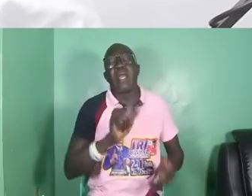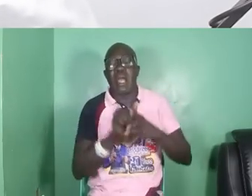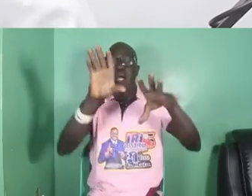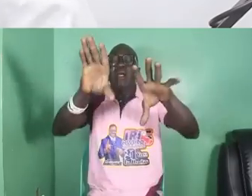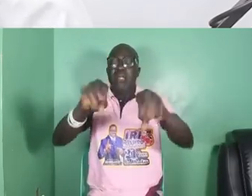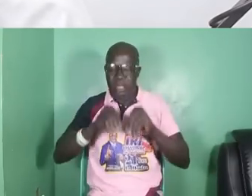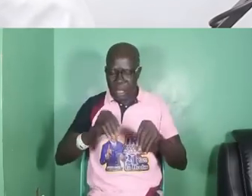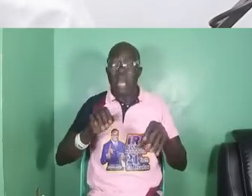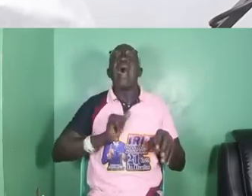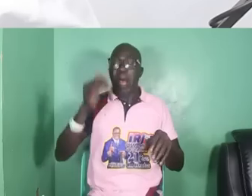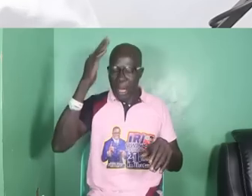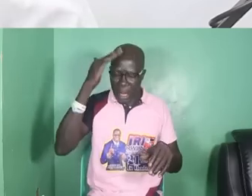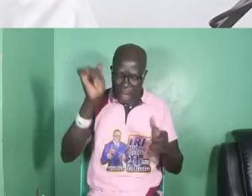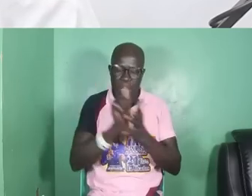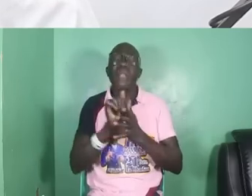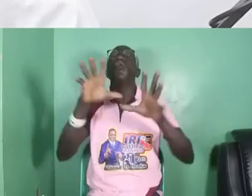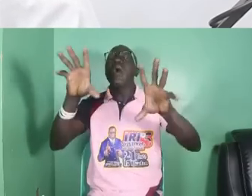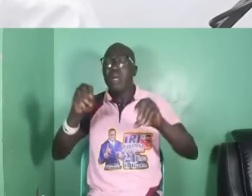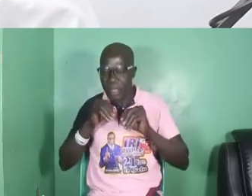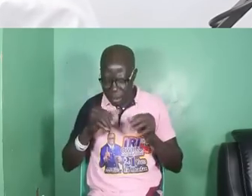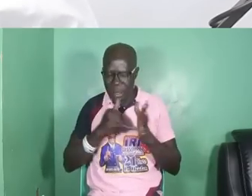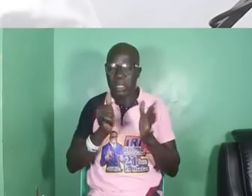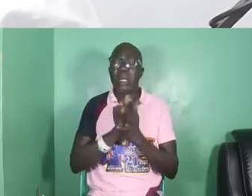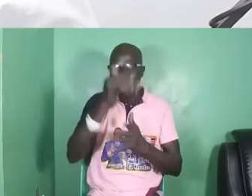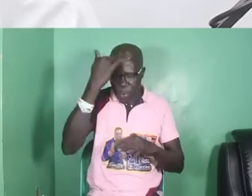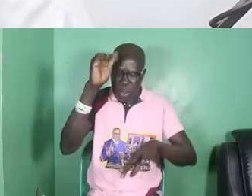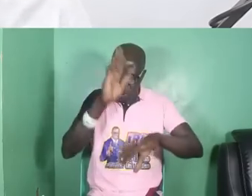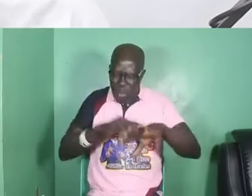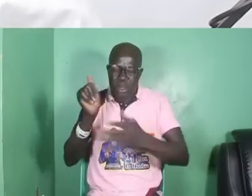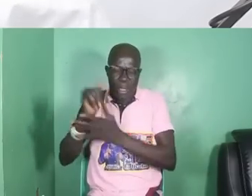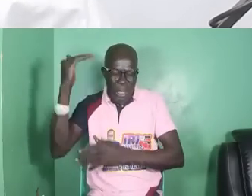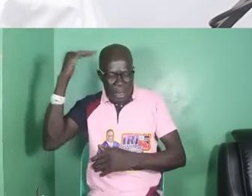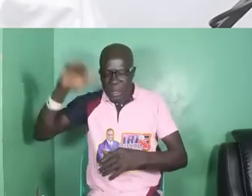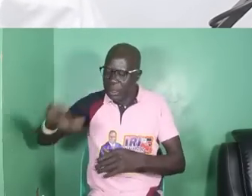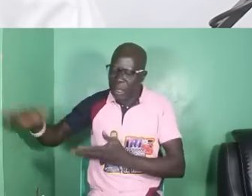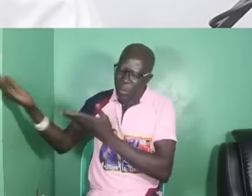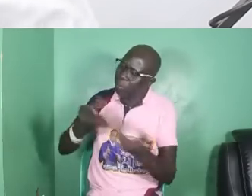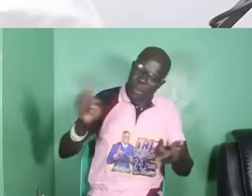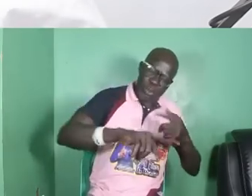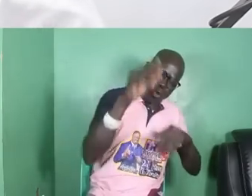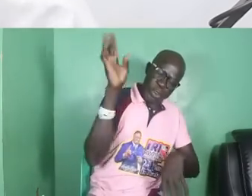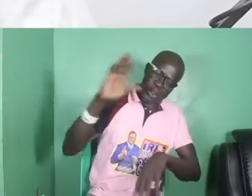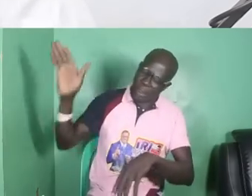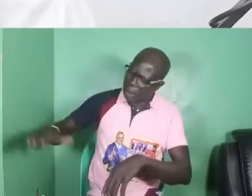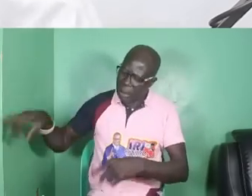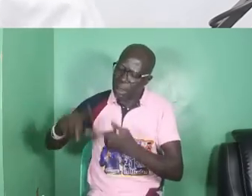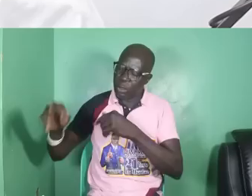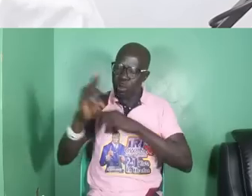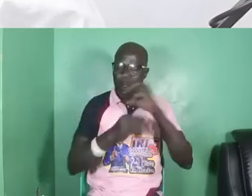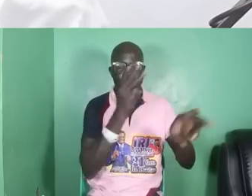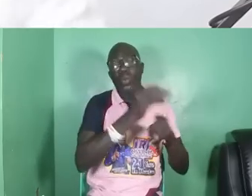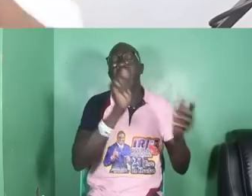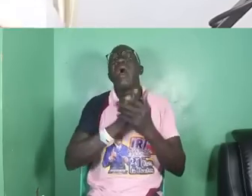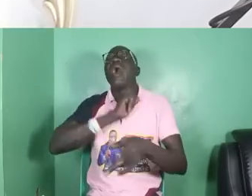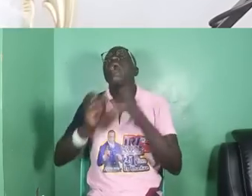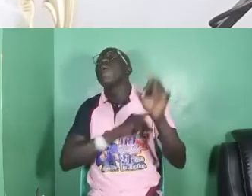has a dream. And you know, I'm not Anna, what you mean, man? Anna is it? Only your money, Pama, what is children that bring children to when the world? When it's they say we marry another